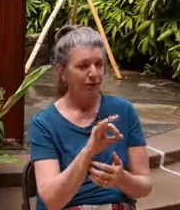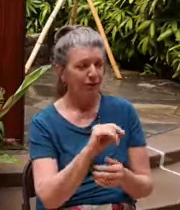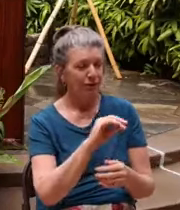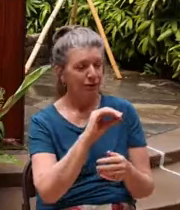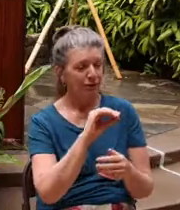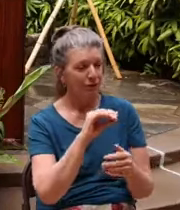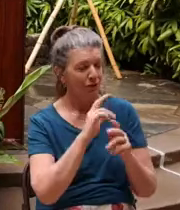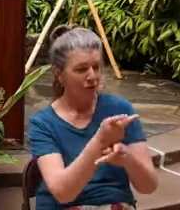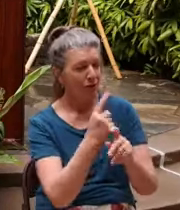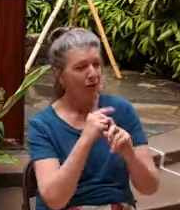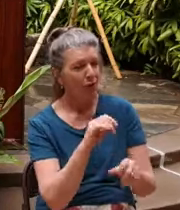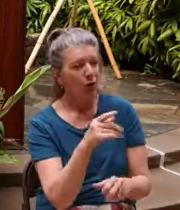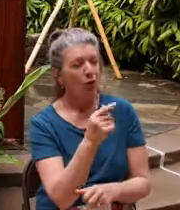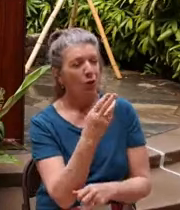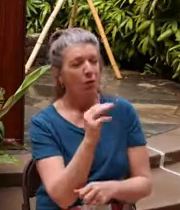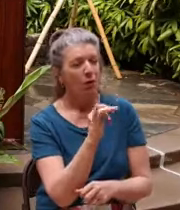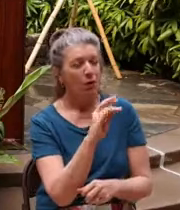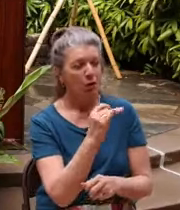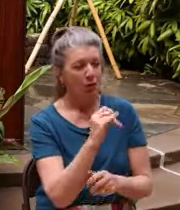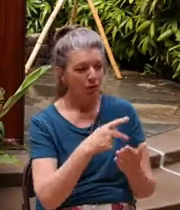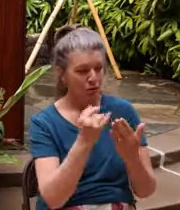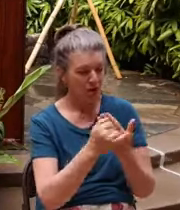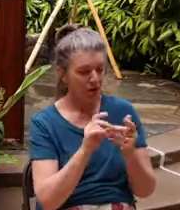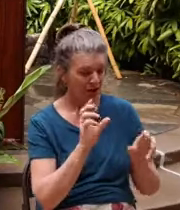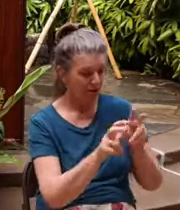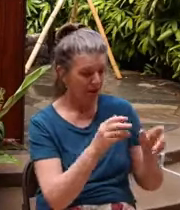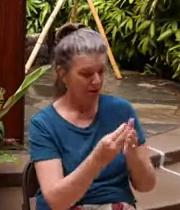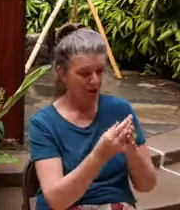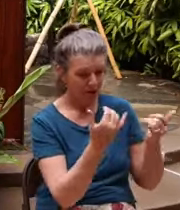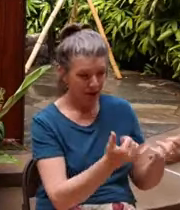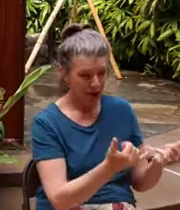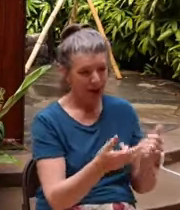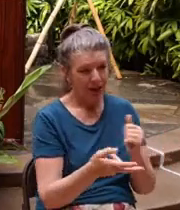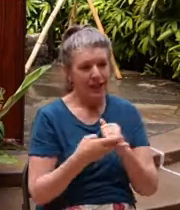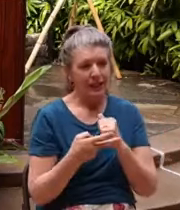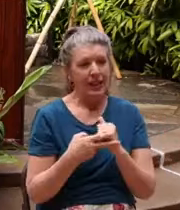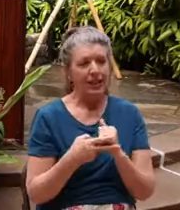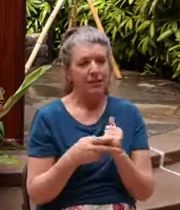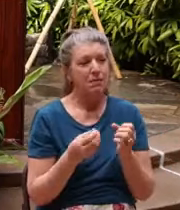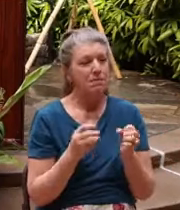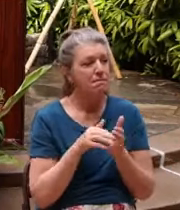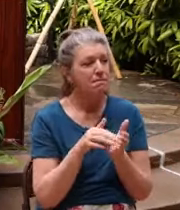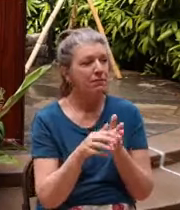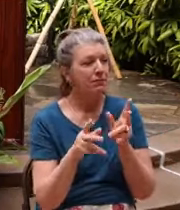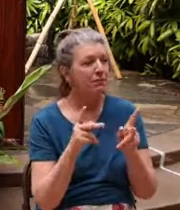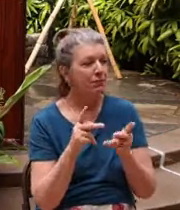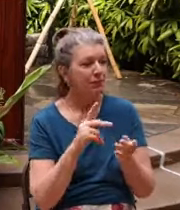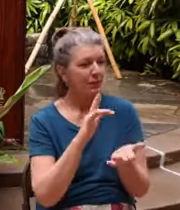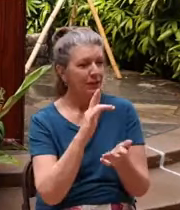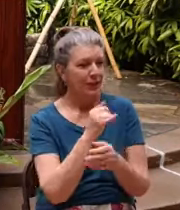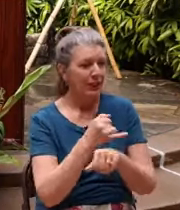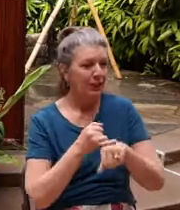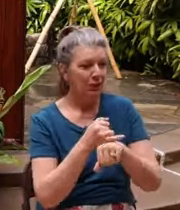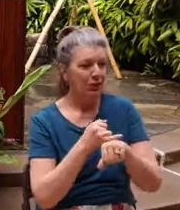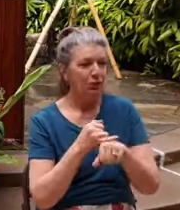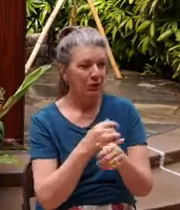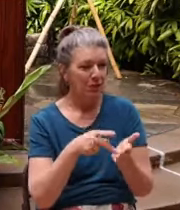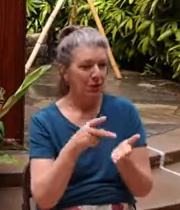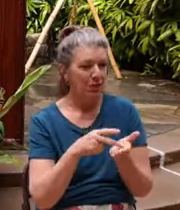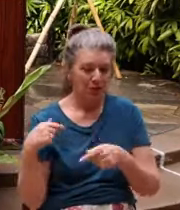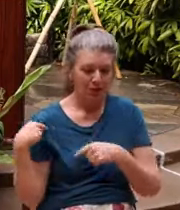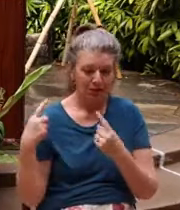project. Investing this money now saves the county millions in interest payments over the life of the loan and frees up